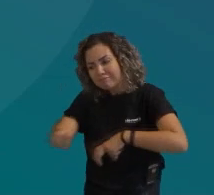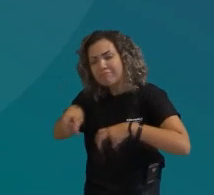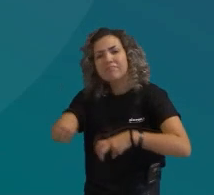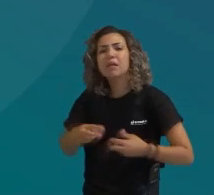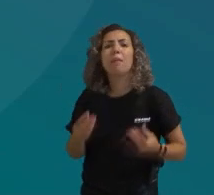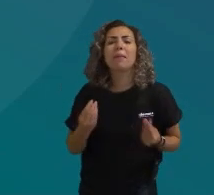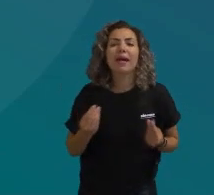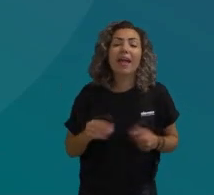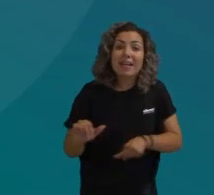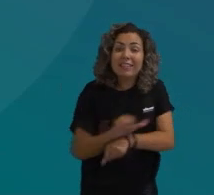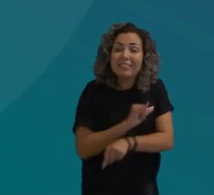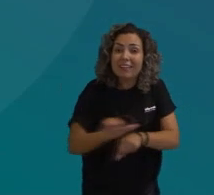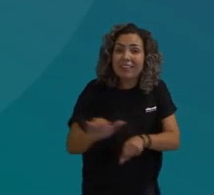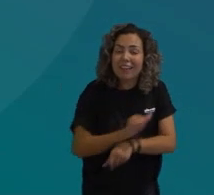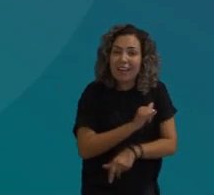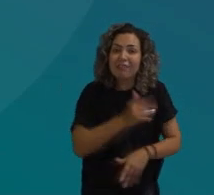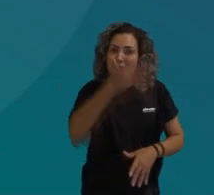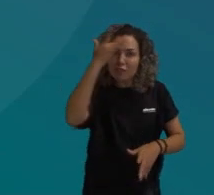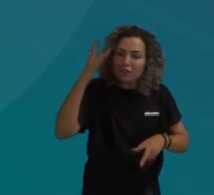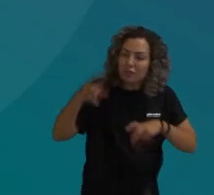and also food security